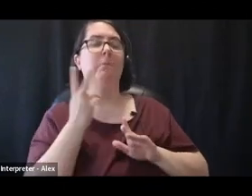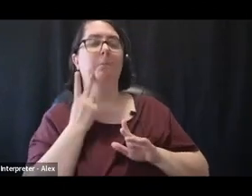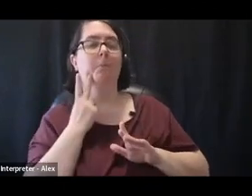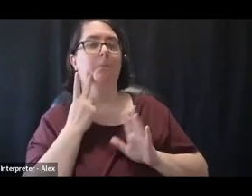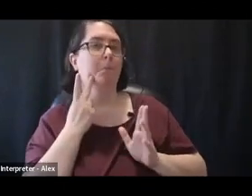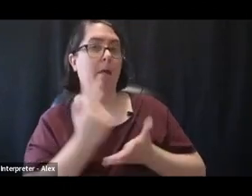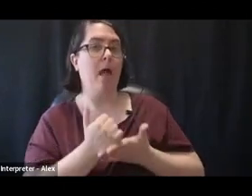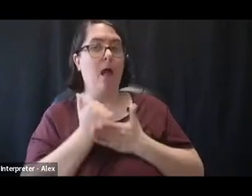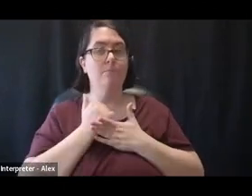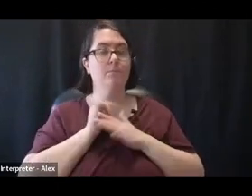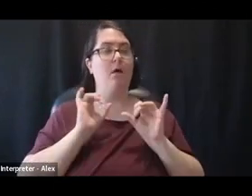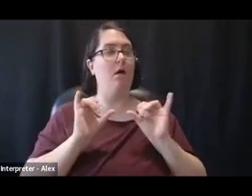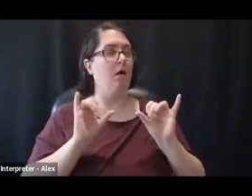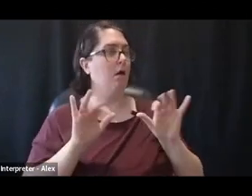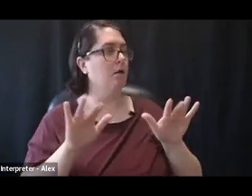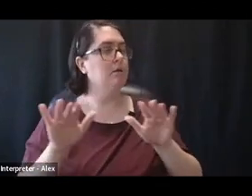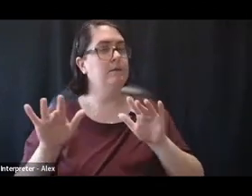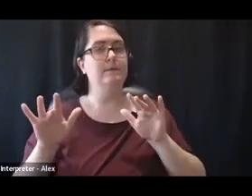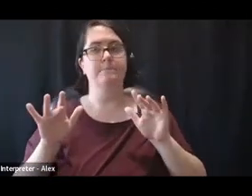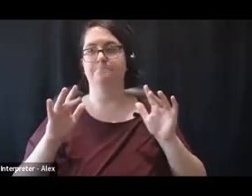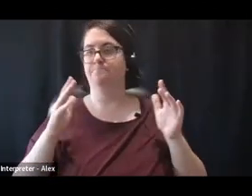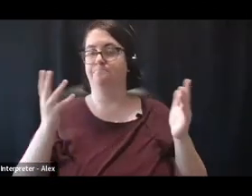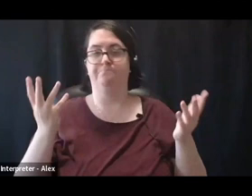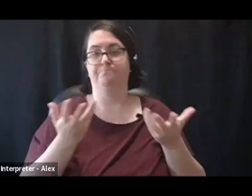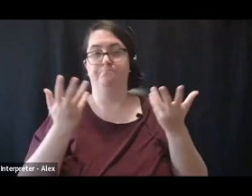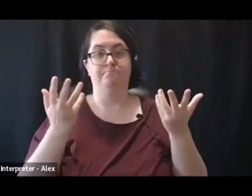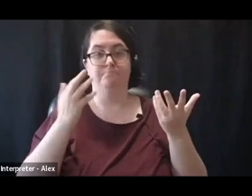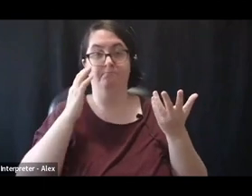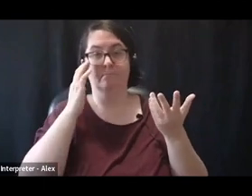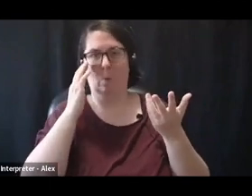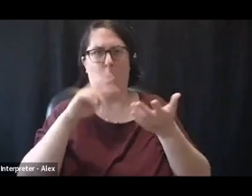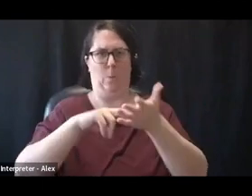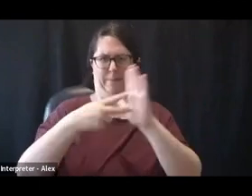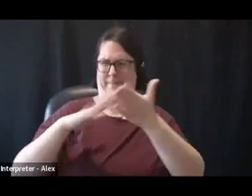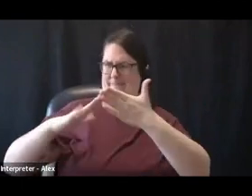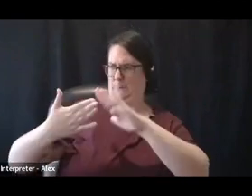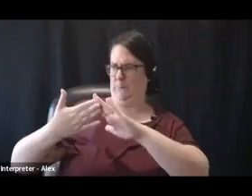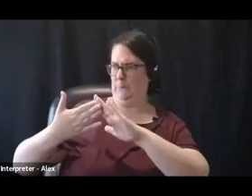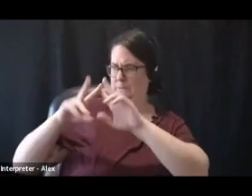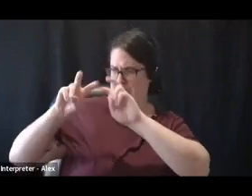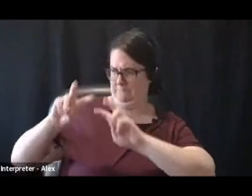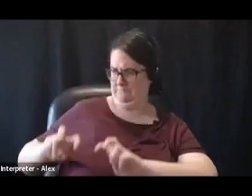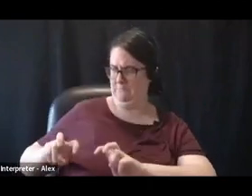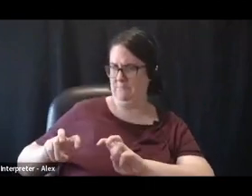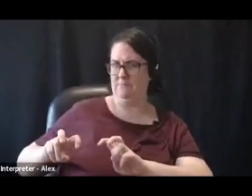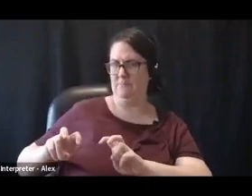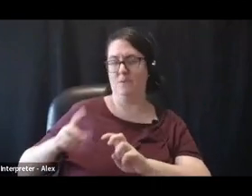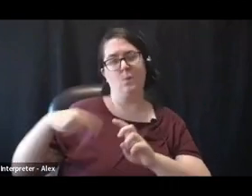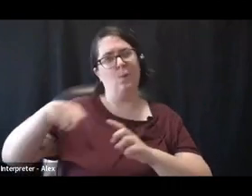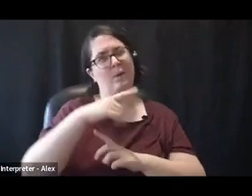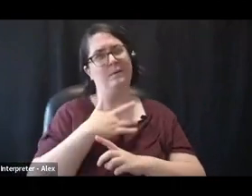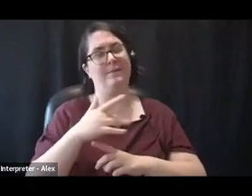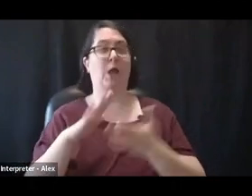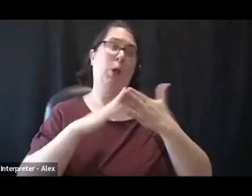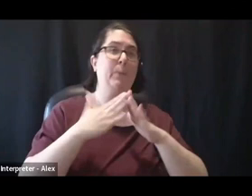you find and think about even how it is that you're defining community or what community means. I think we often throw that